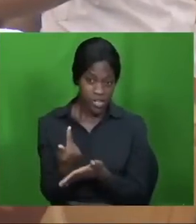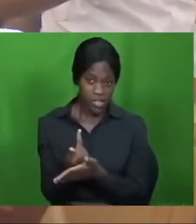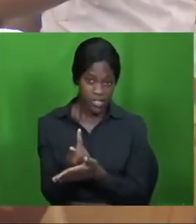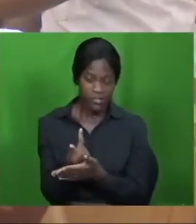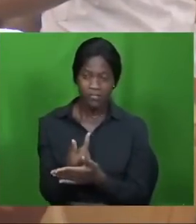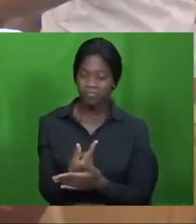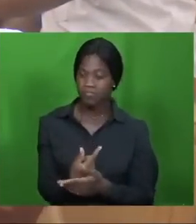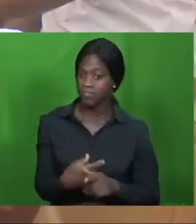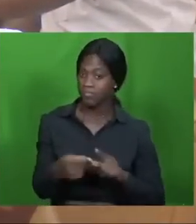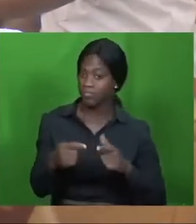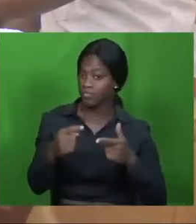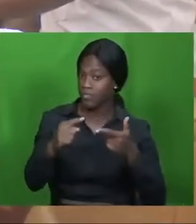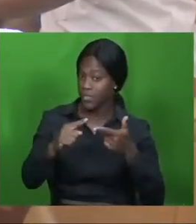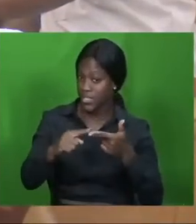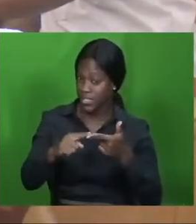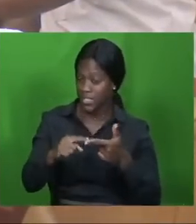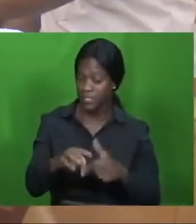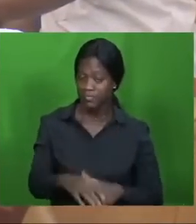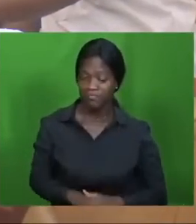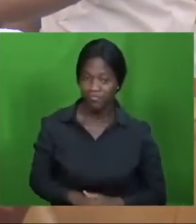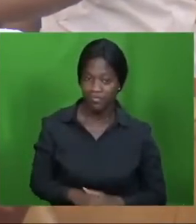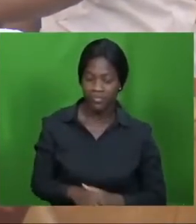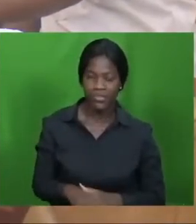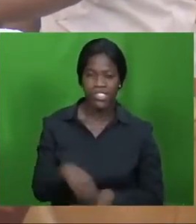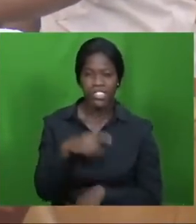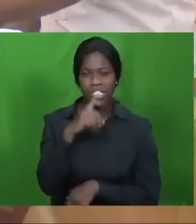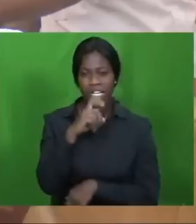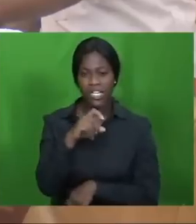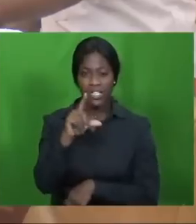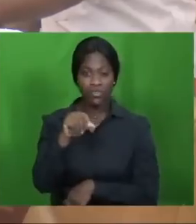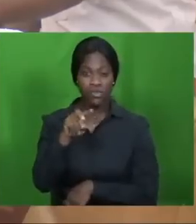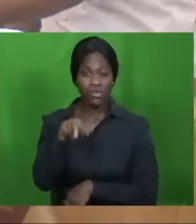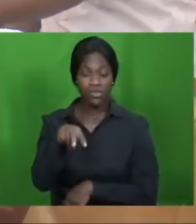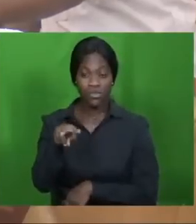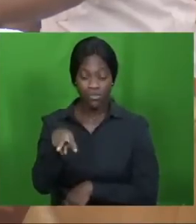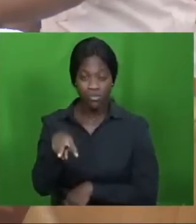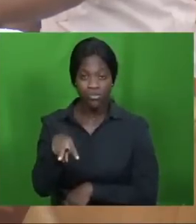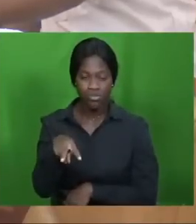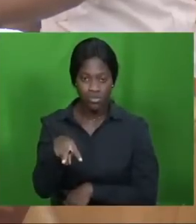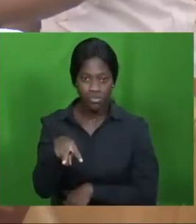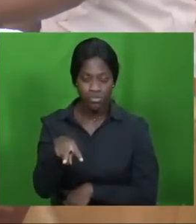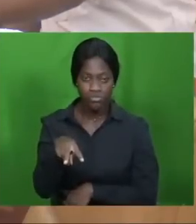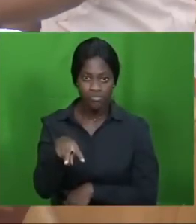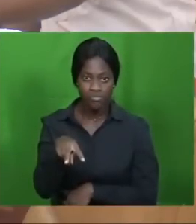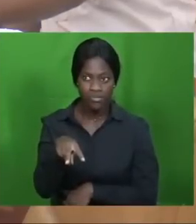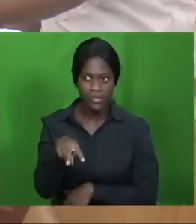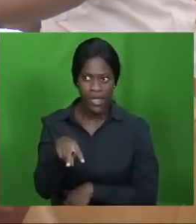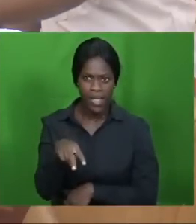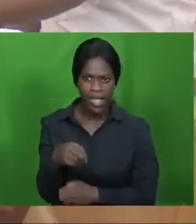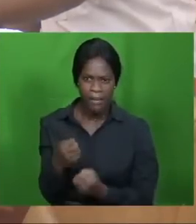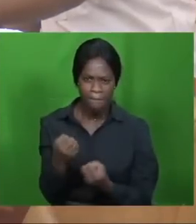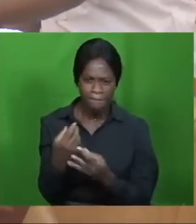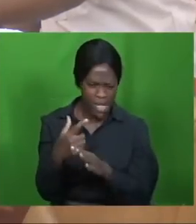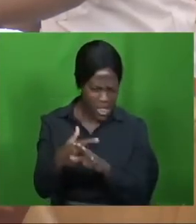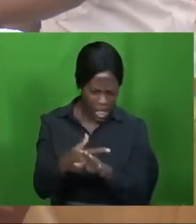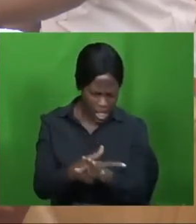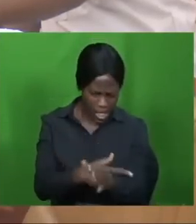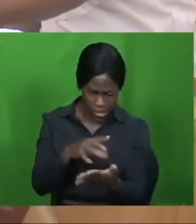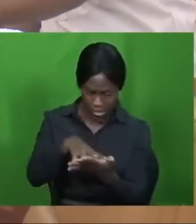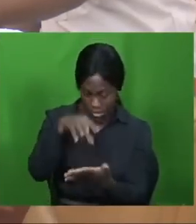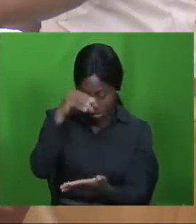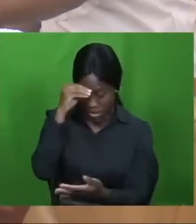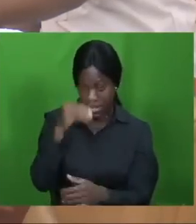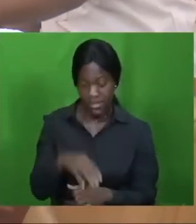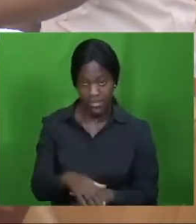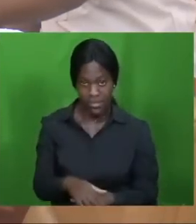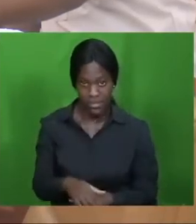that, Mr. Speaker, Qatar 2022 has told us several lessons that you cannot